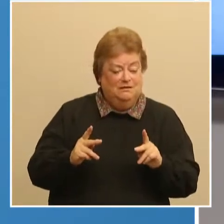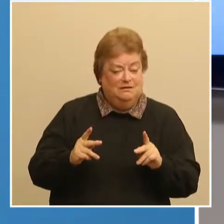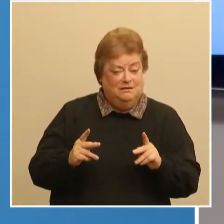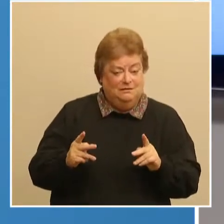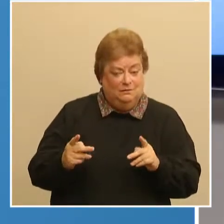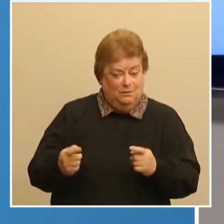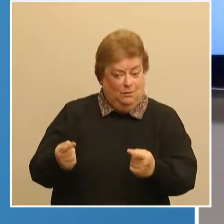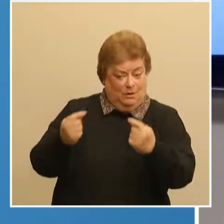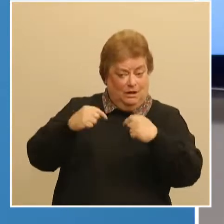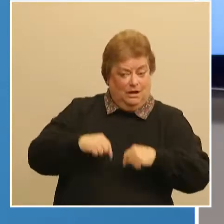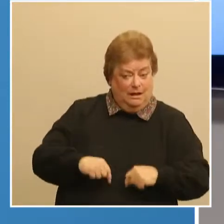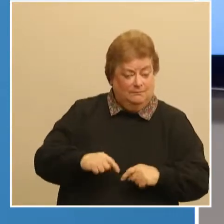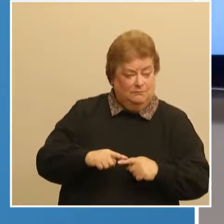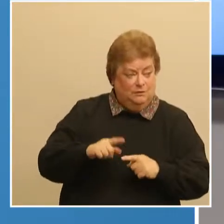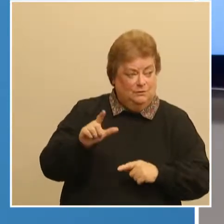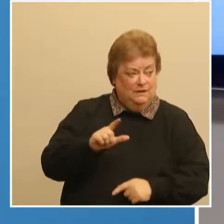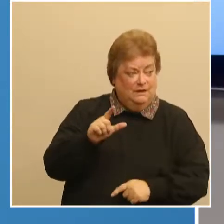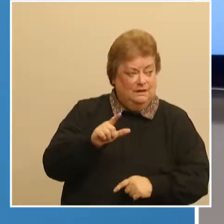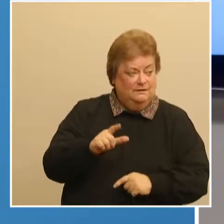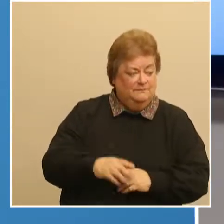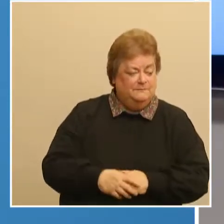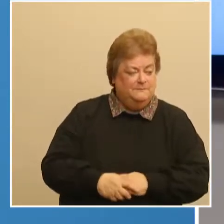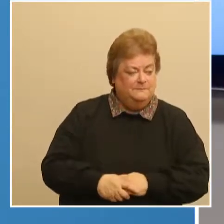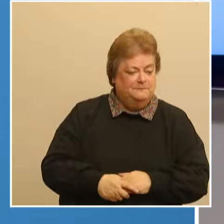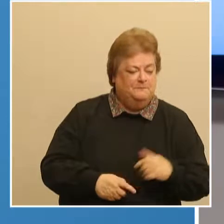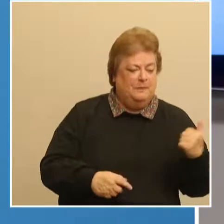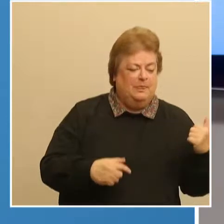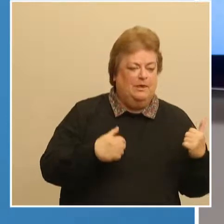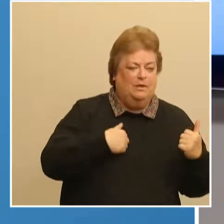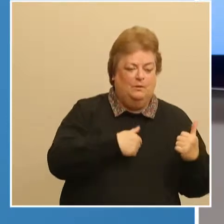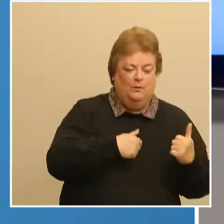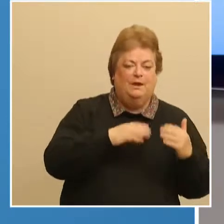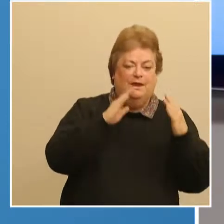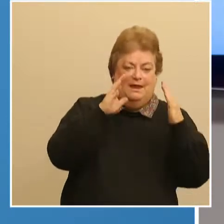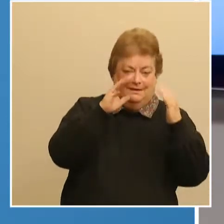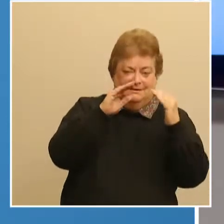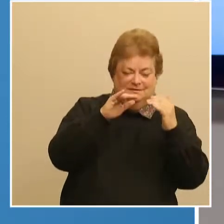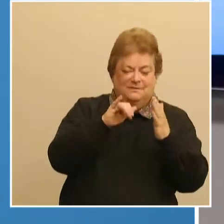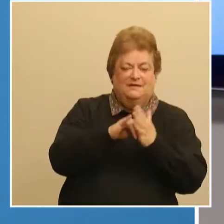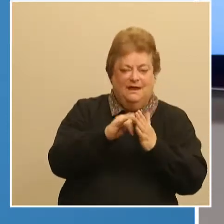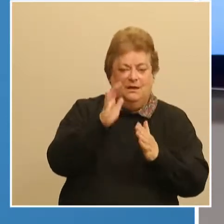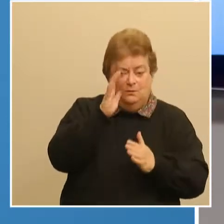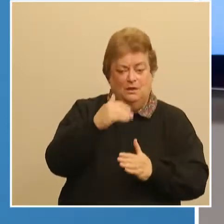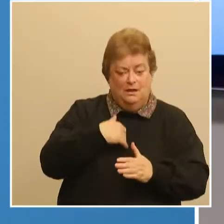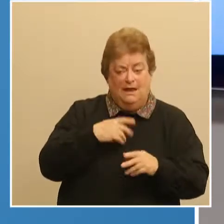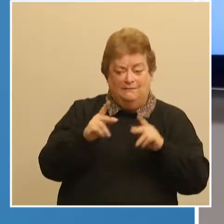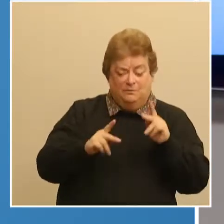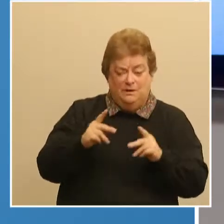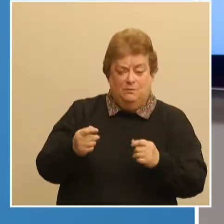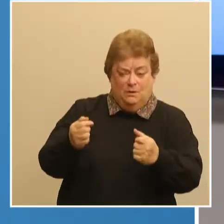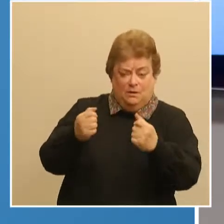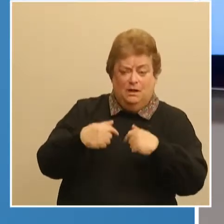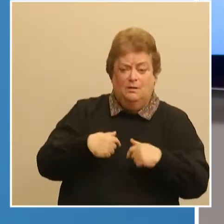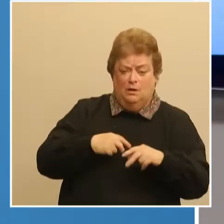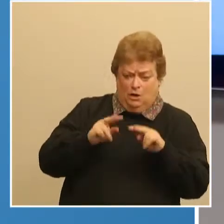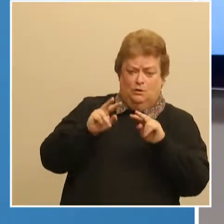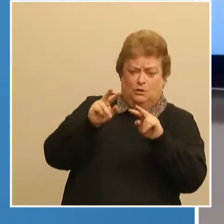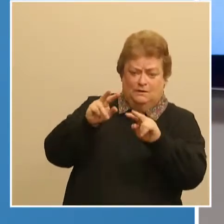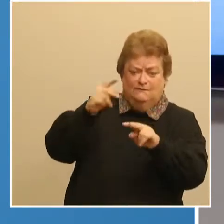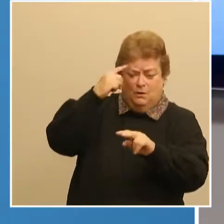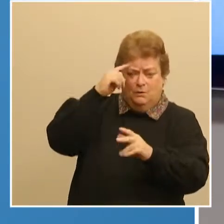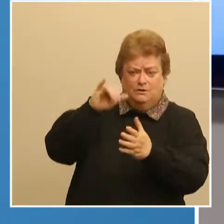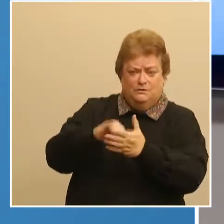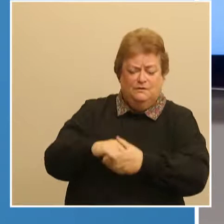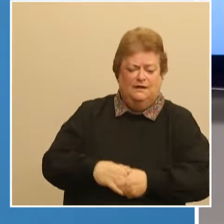to make the trip? Well, we anticipate there will be people coming, and we're looking forward to that.